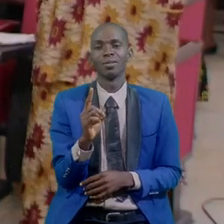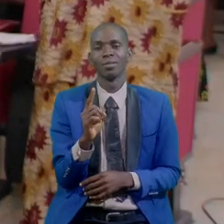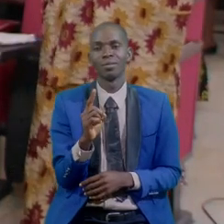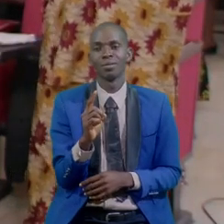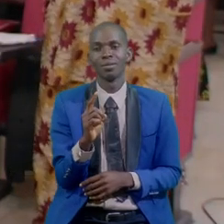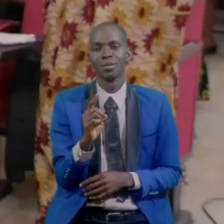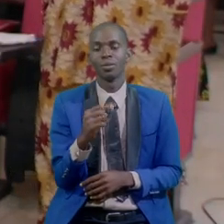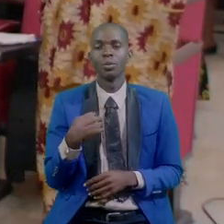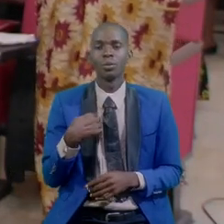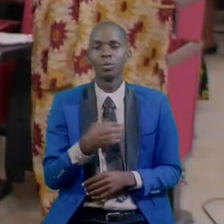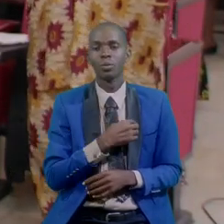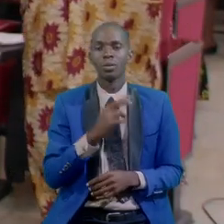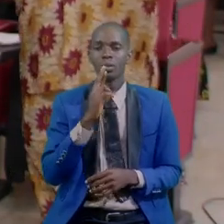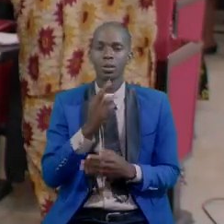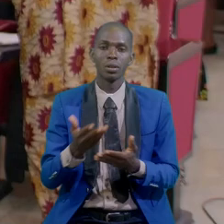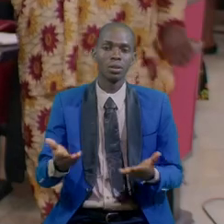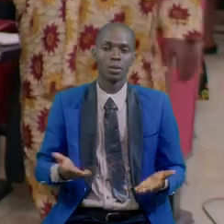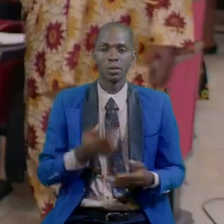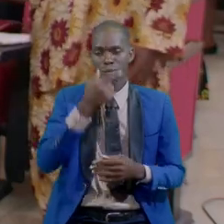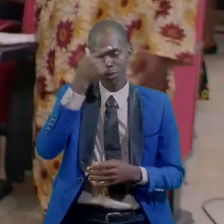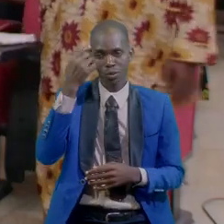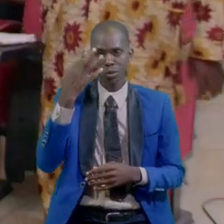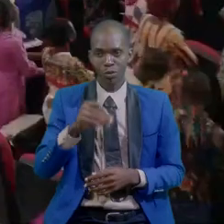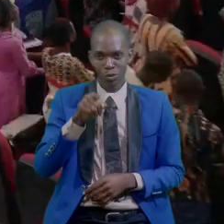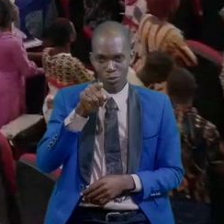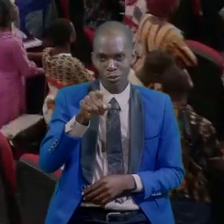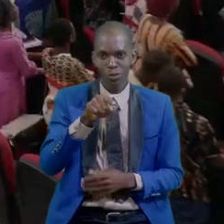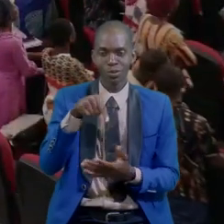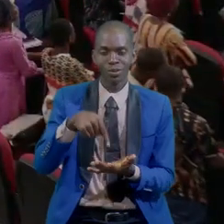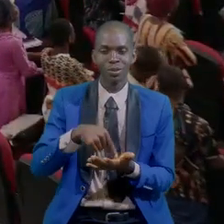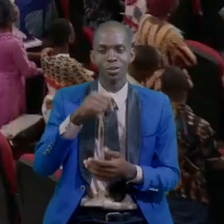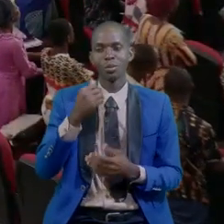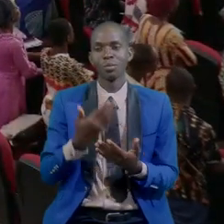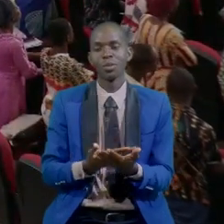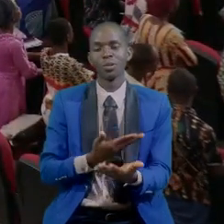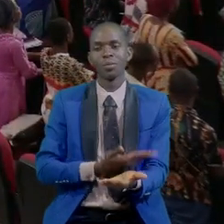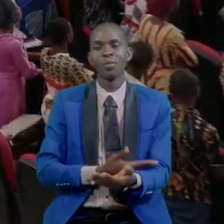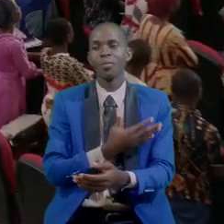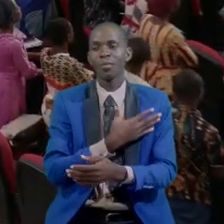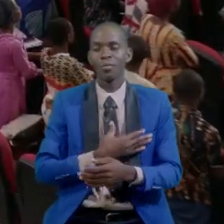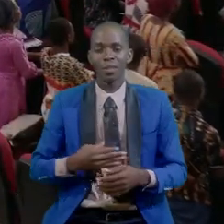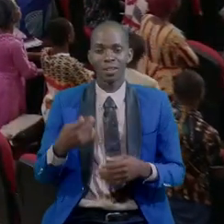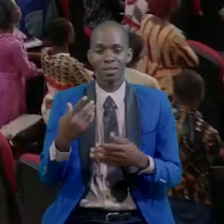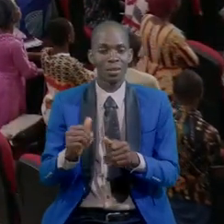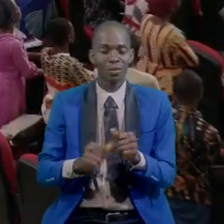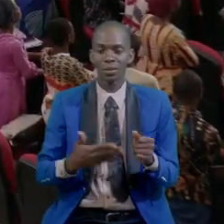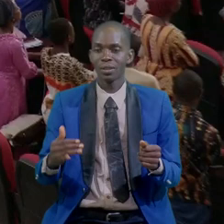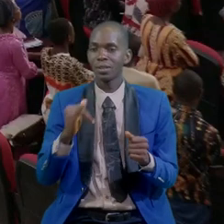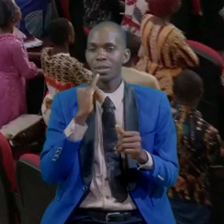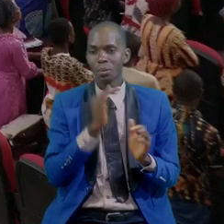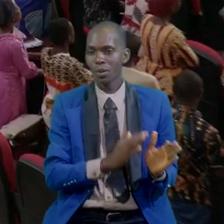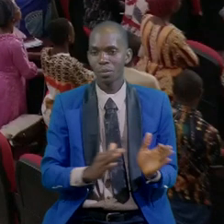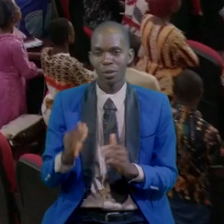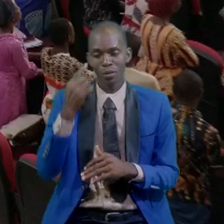We're here because of you this morning. And the stage is set for the